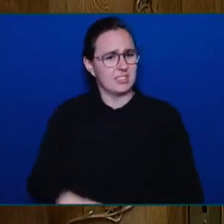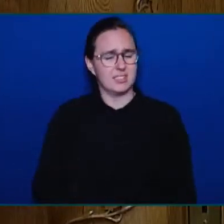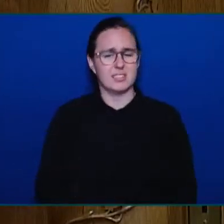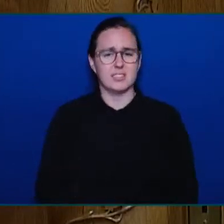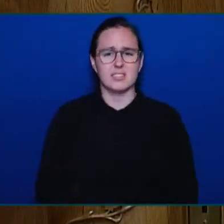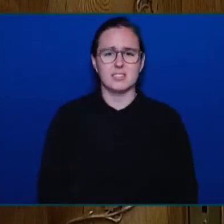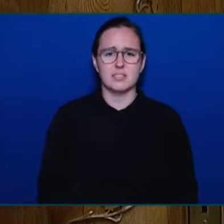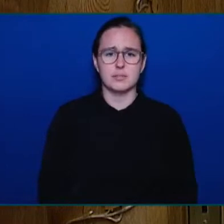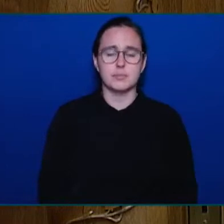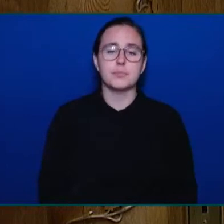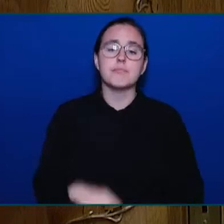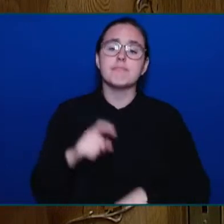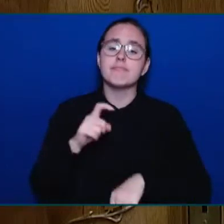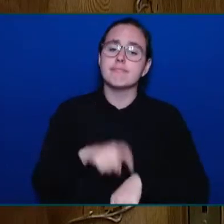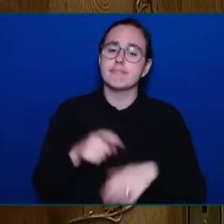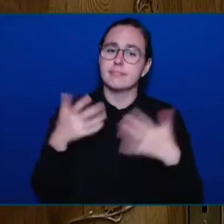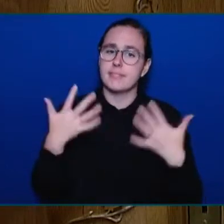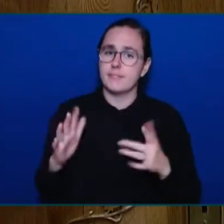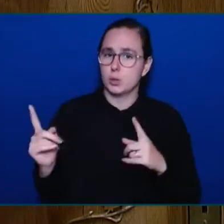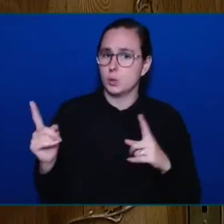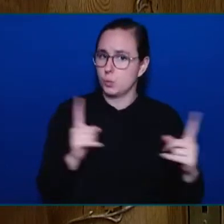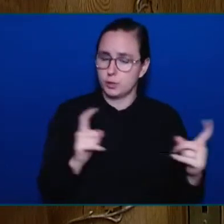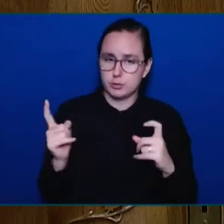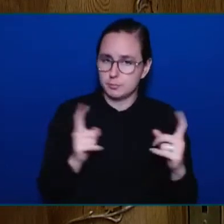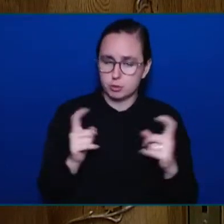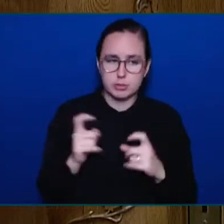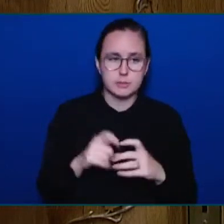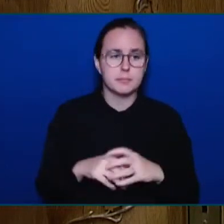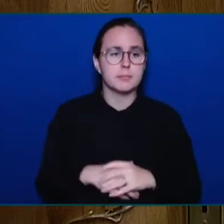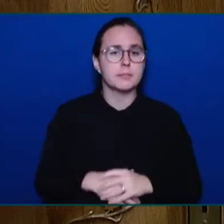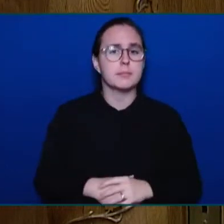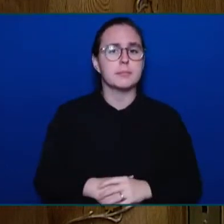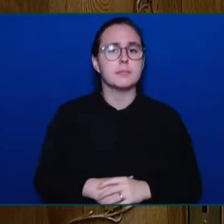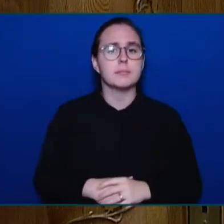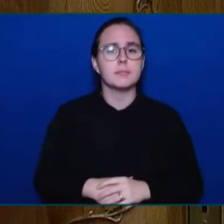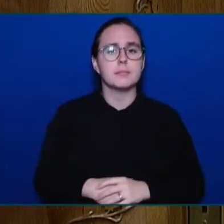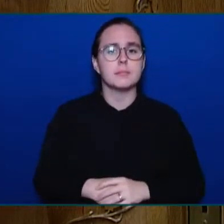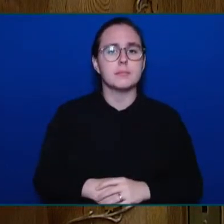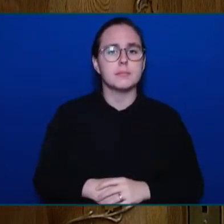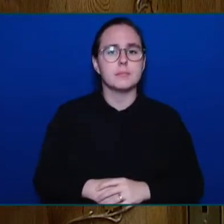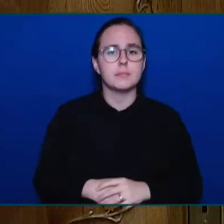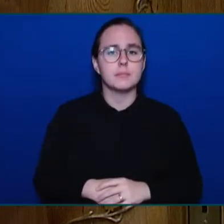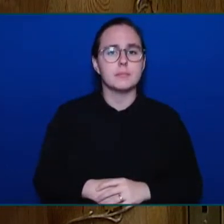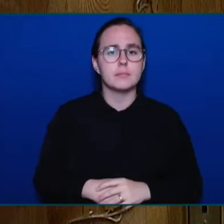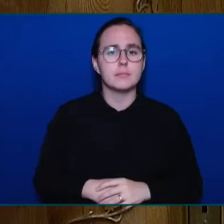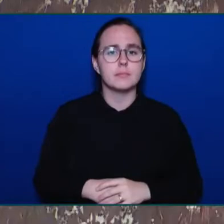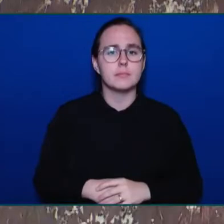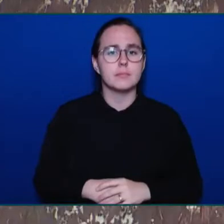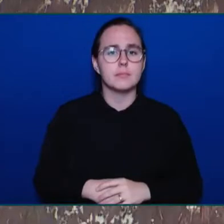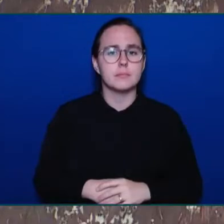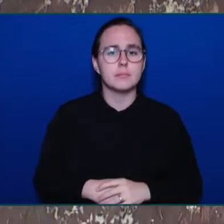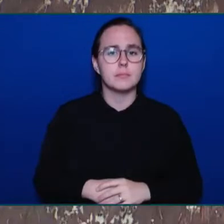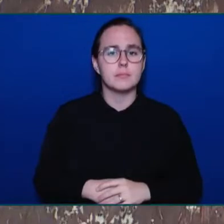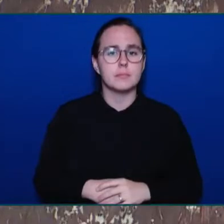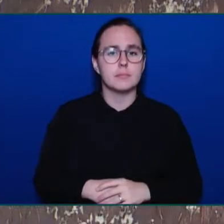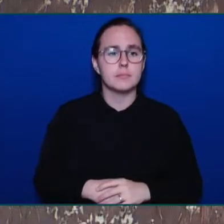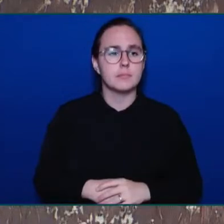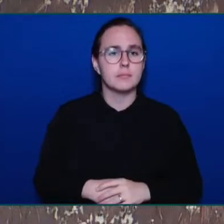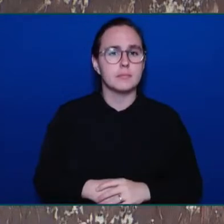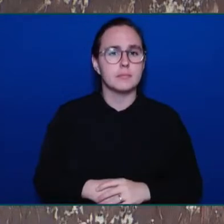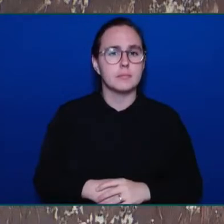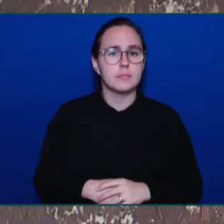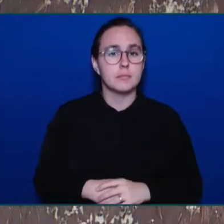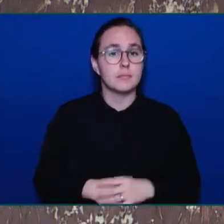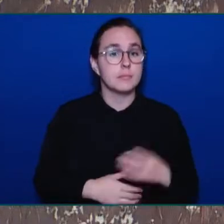Member for Penticton. It gives me good pleasure today to bring a petition to the Legislature from